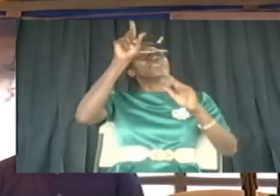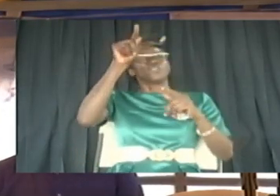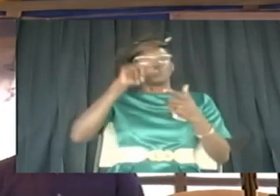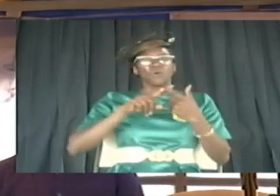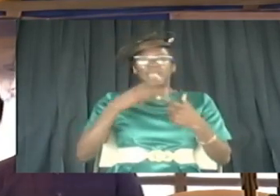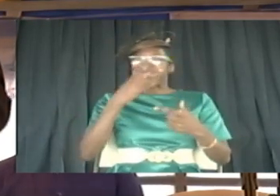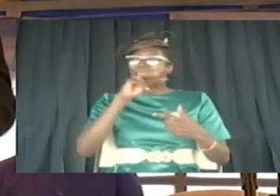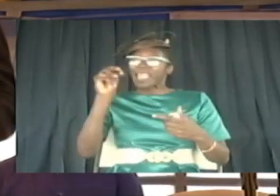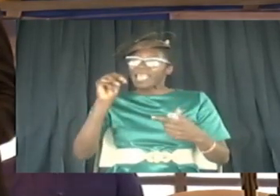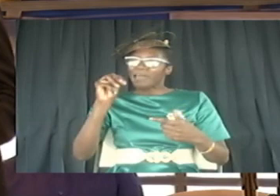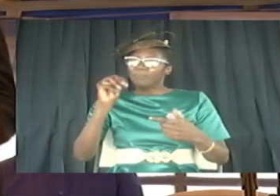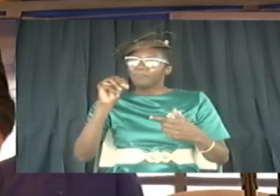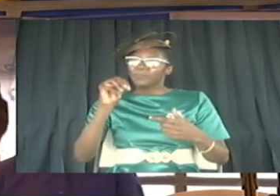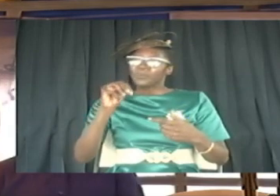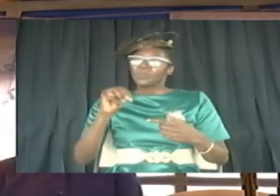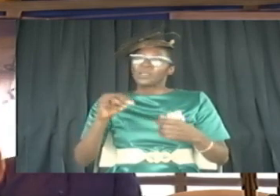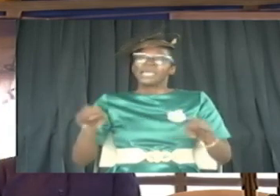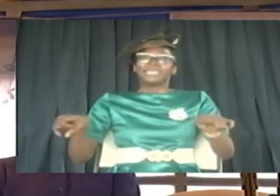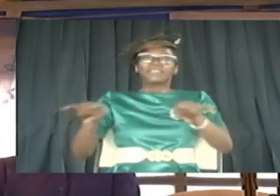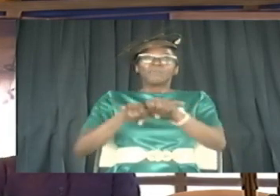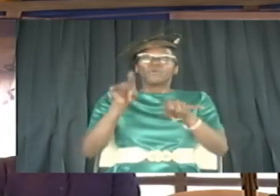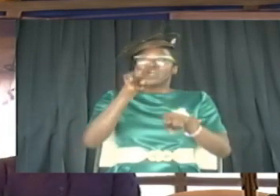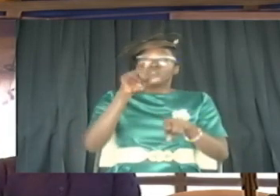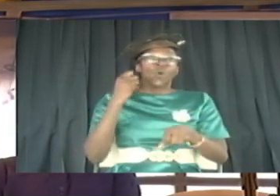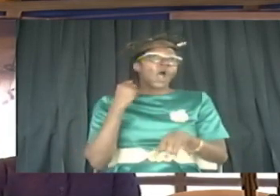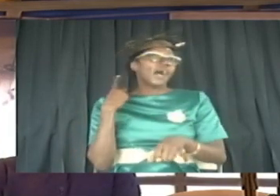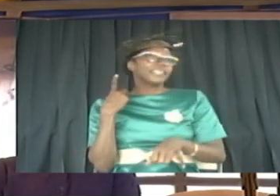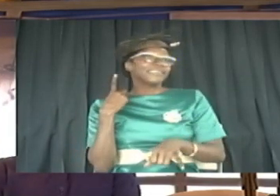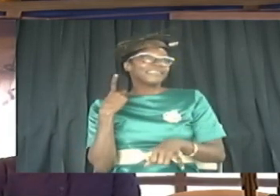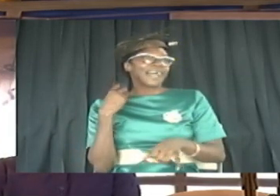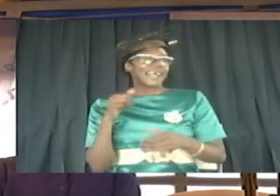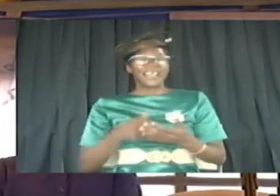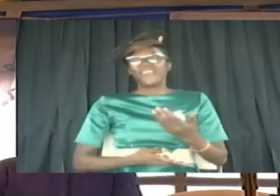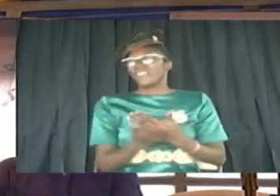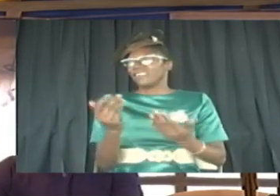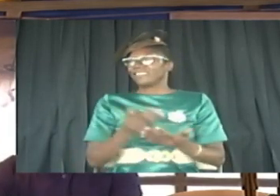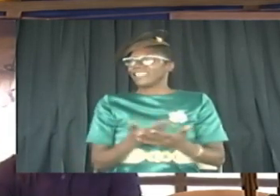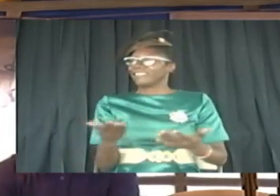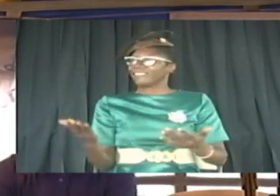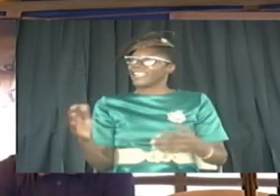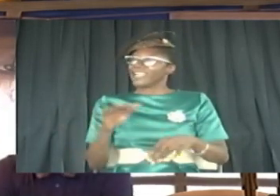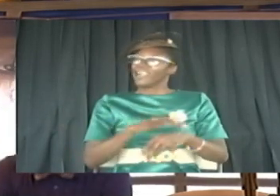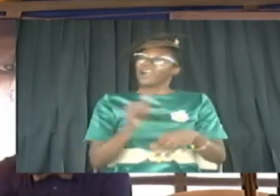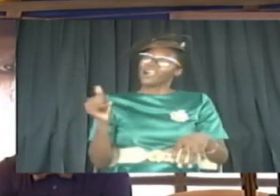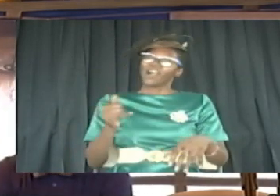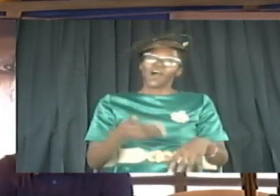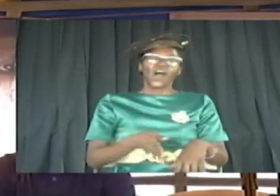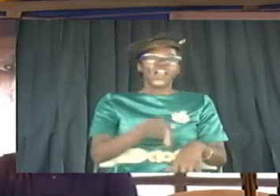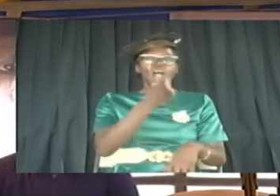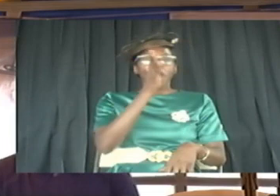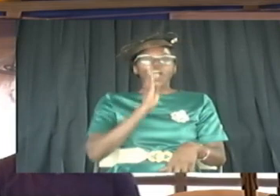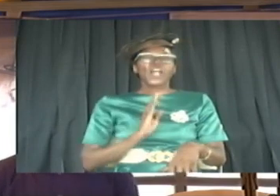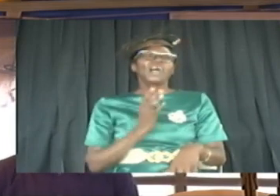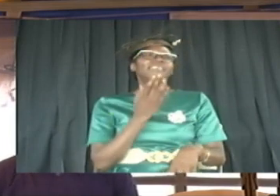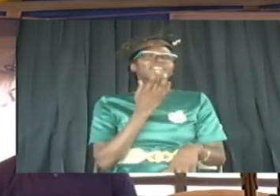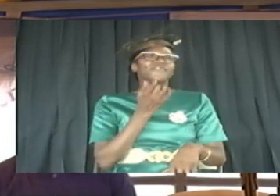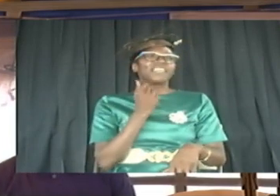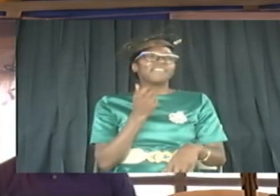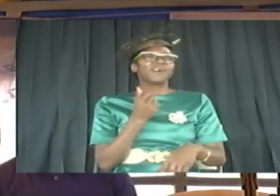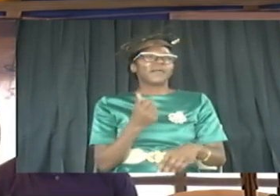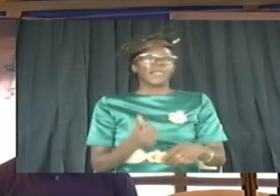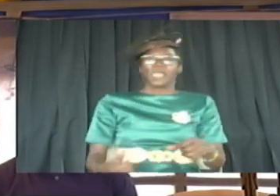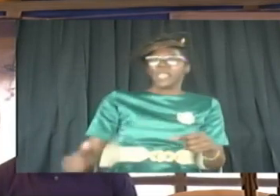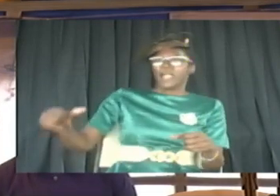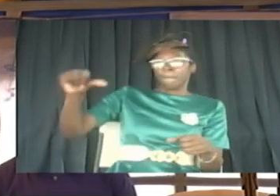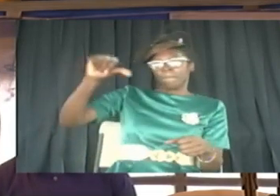is important that we understand that there is this thing called God's favor. He pours it on